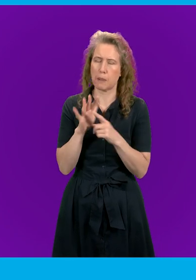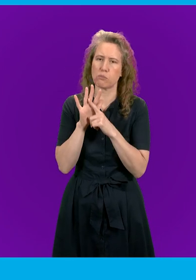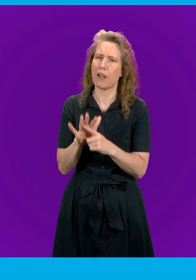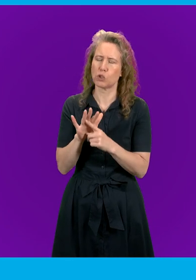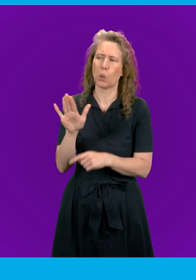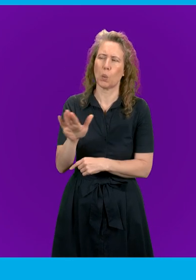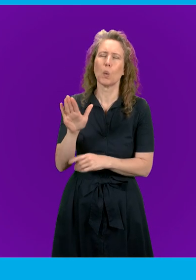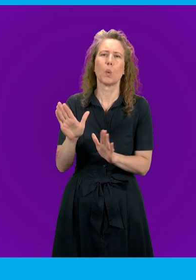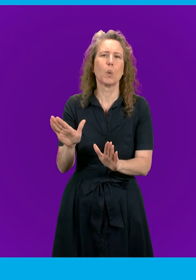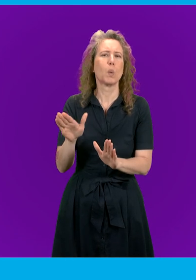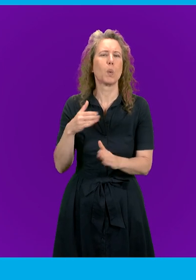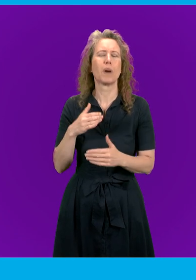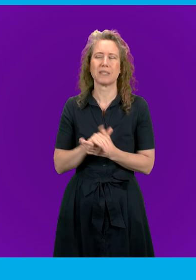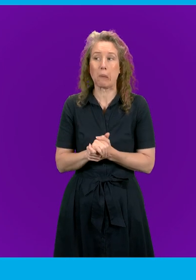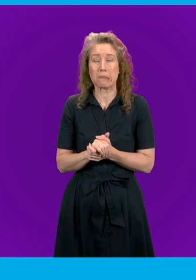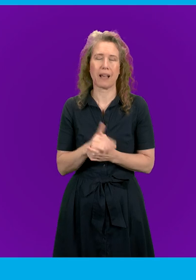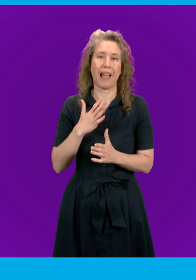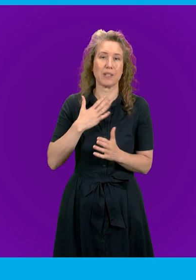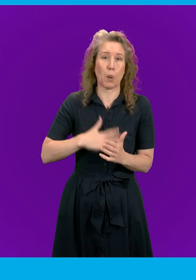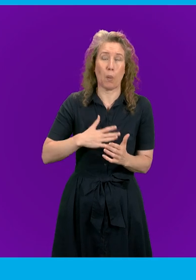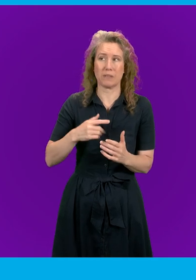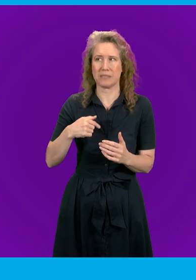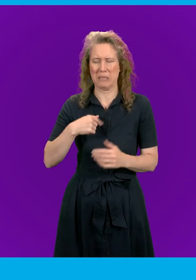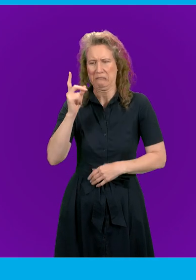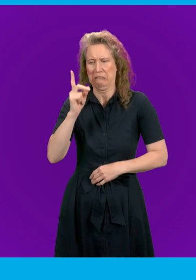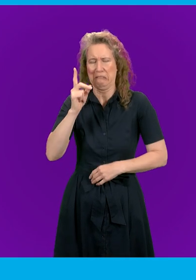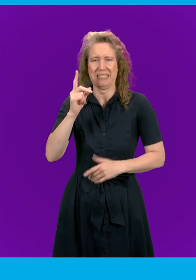So I don't want to I'm sorry if it's come across that